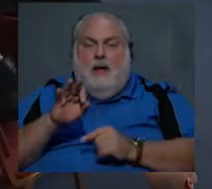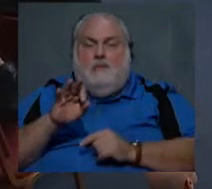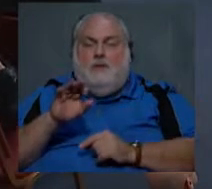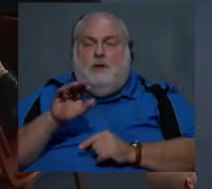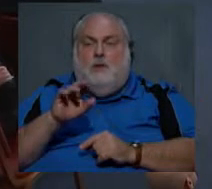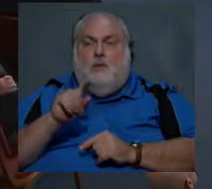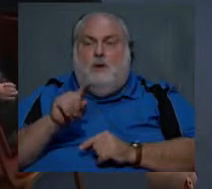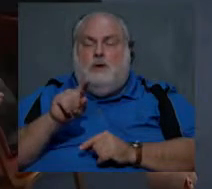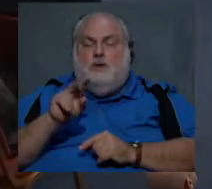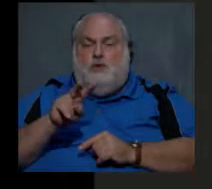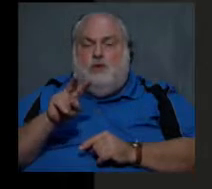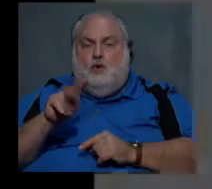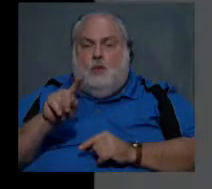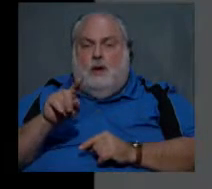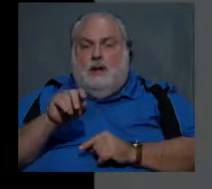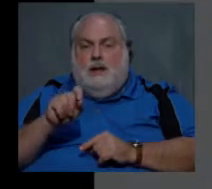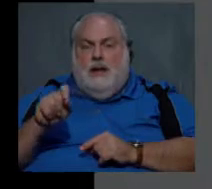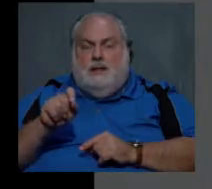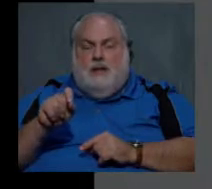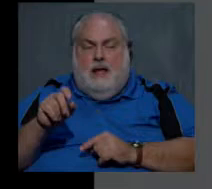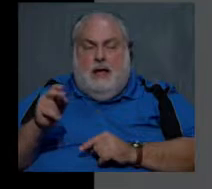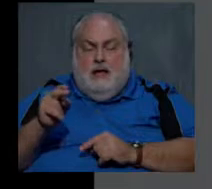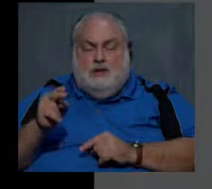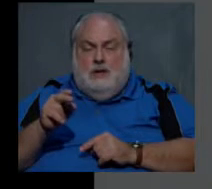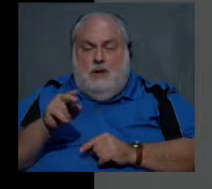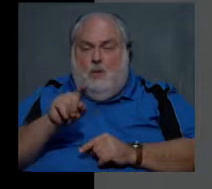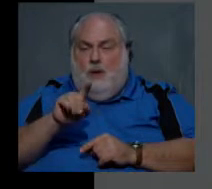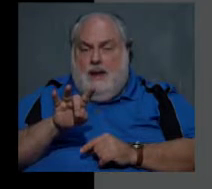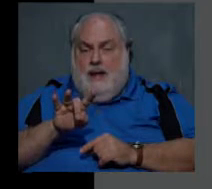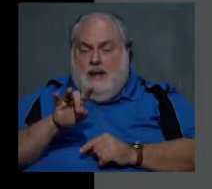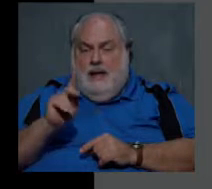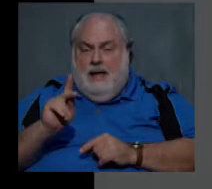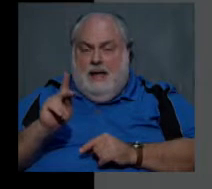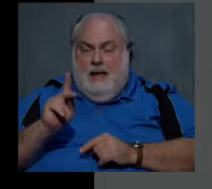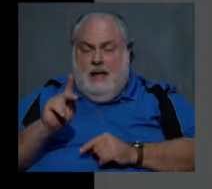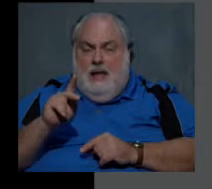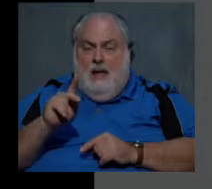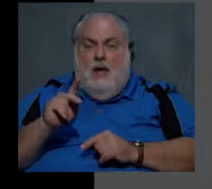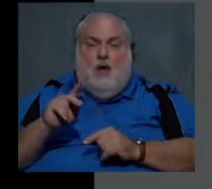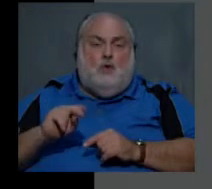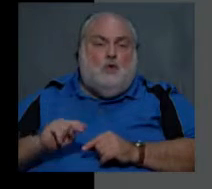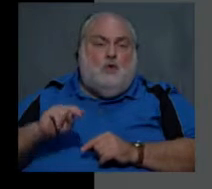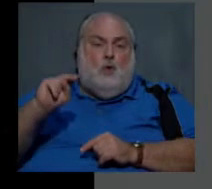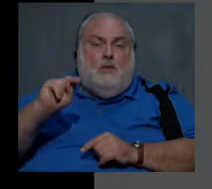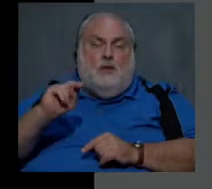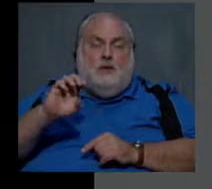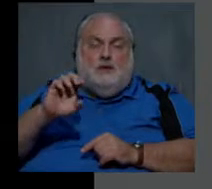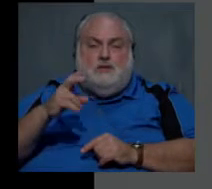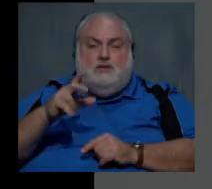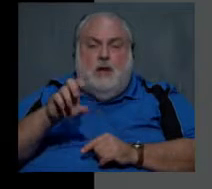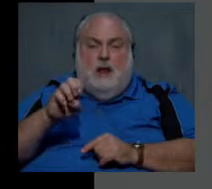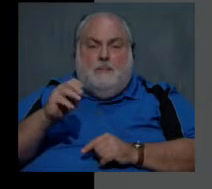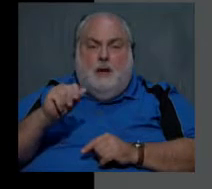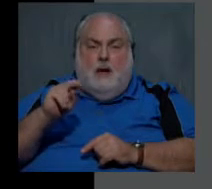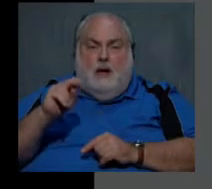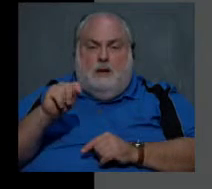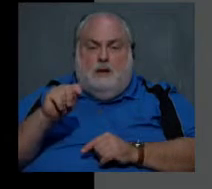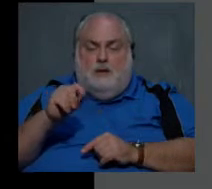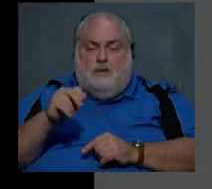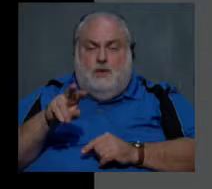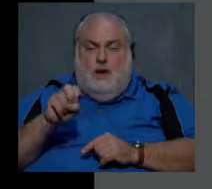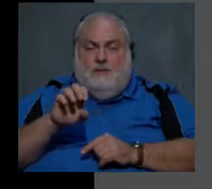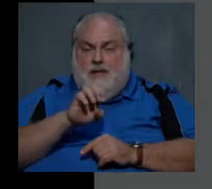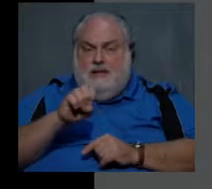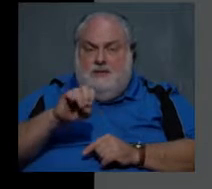S-1221-H, Chenal Valley Phase 18K, revised preliminary plat, located north of Shalamont Drive, west of Bortone Court, and east of Joe